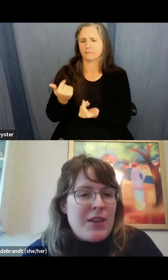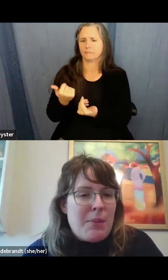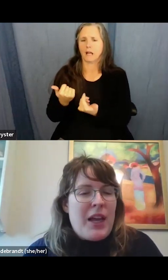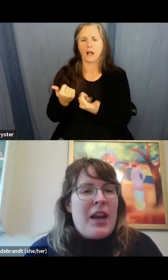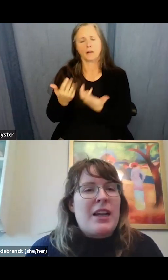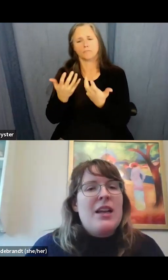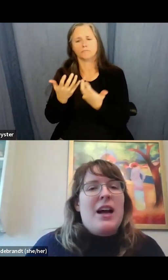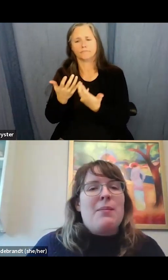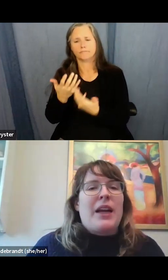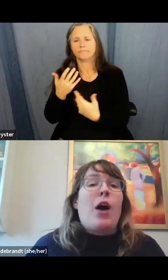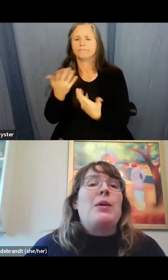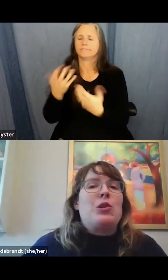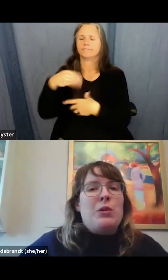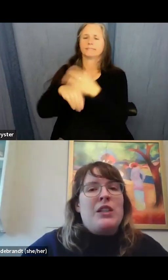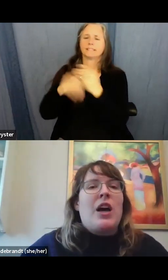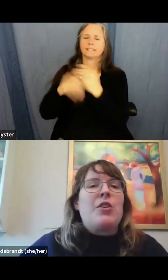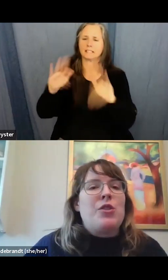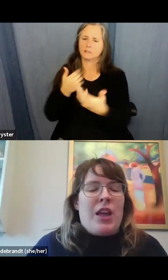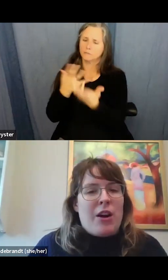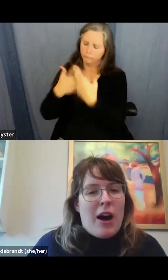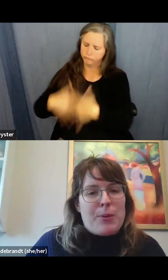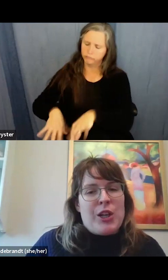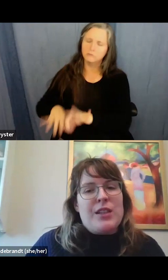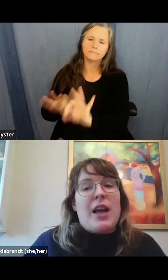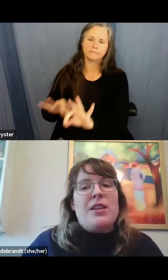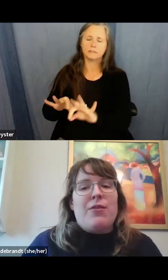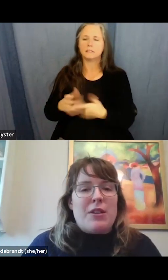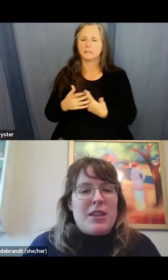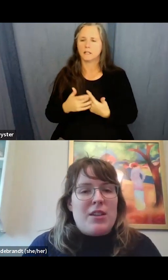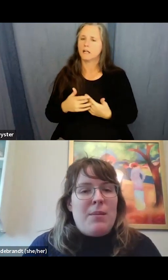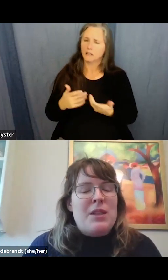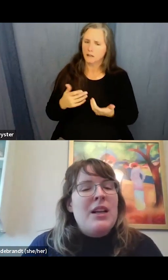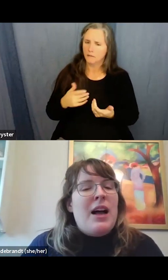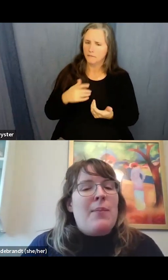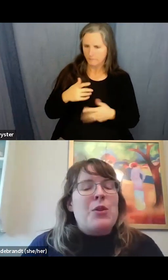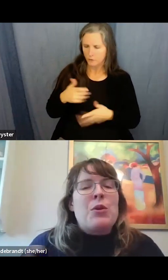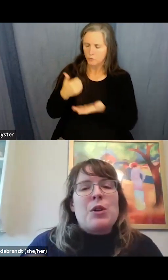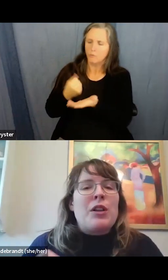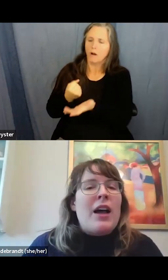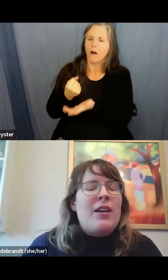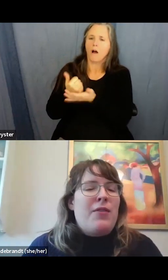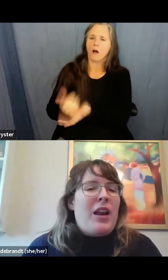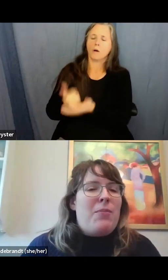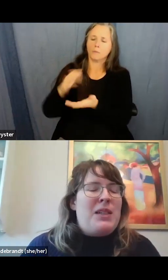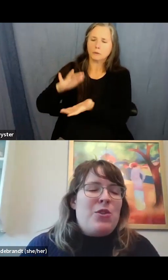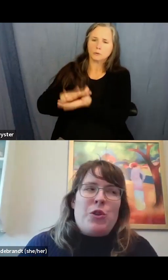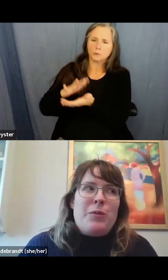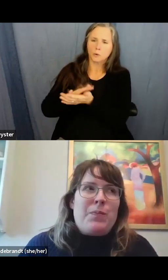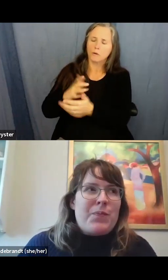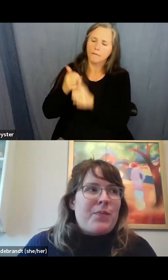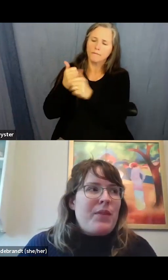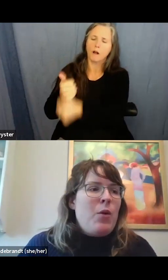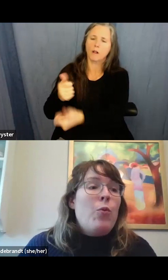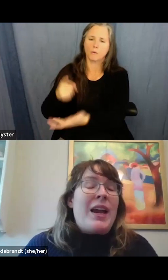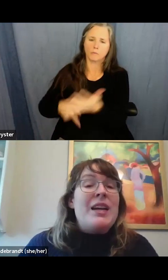and safety planning, like helping students understand their options and the different systems. So there's a lot of kind of